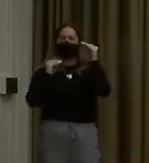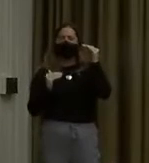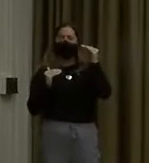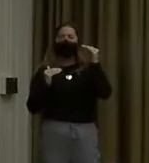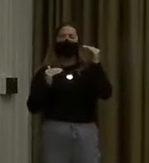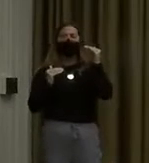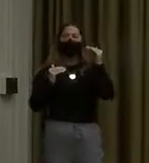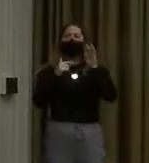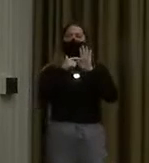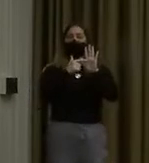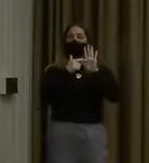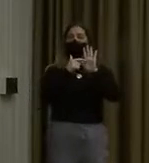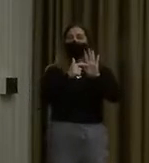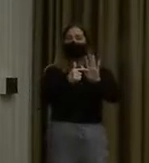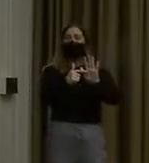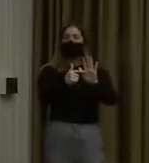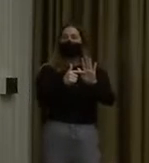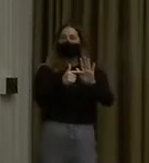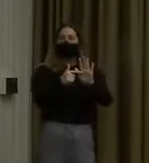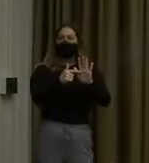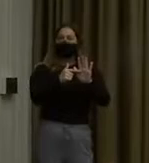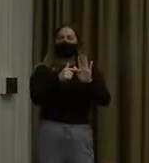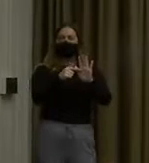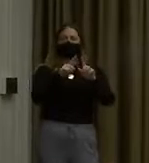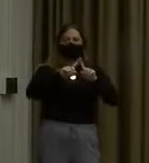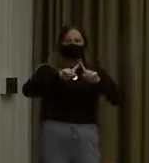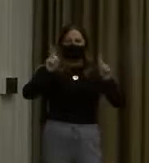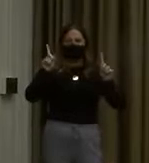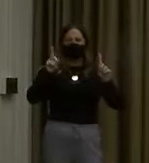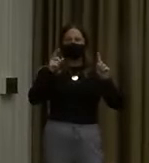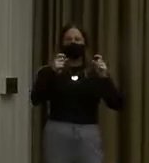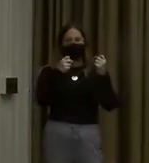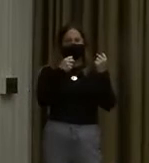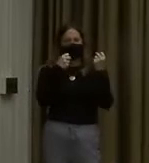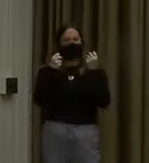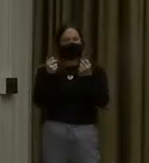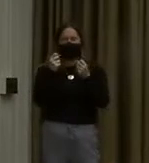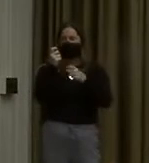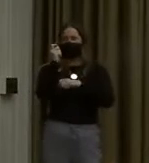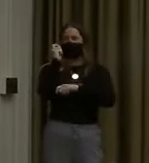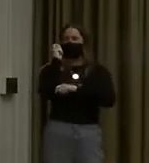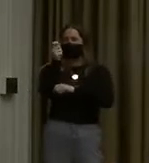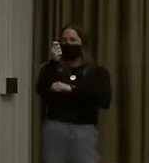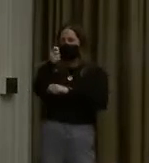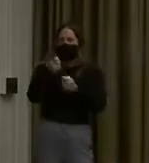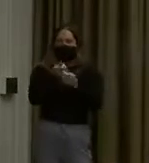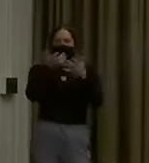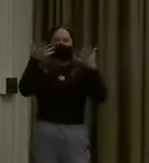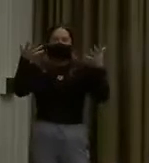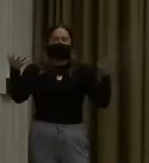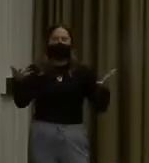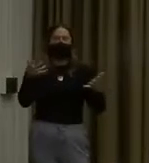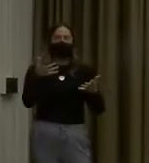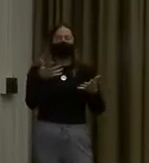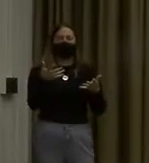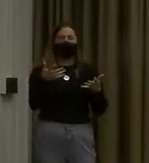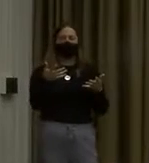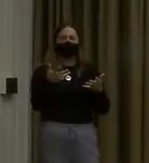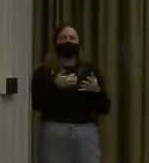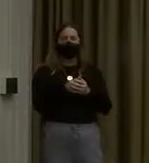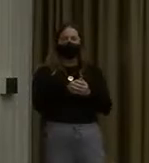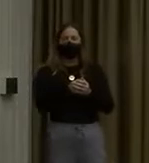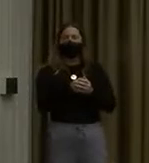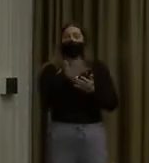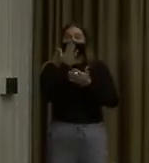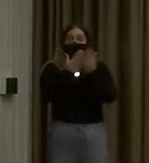are represented by the caliber or the differences in the caliber of fish and the quantity of fish we encounter. You